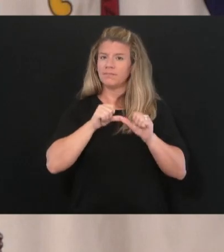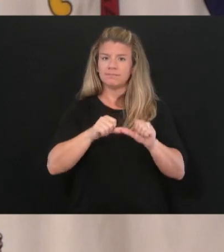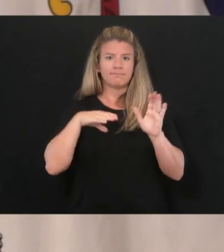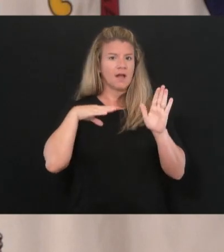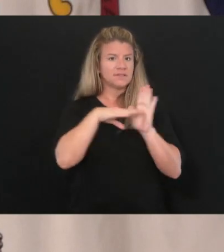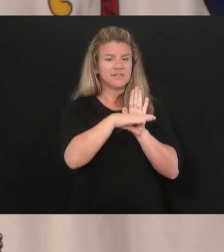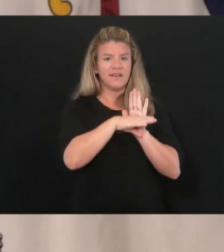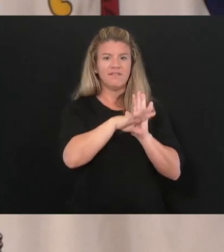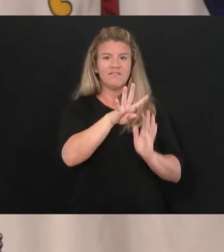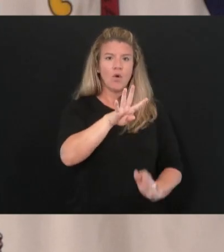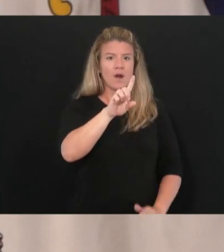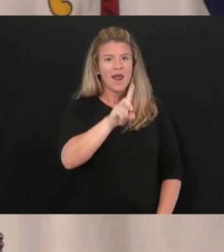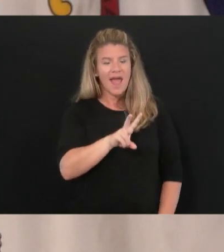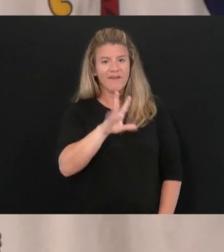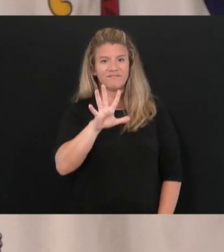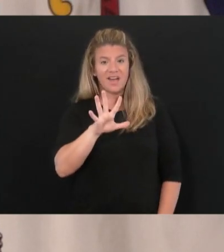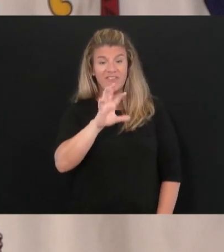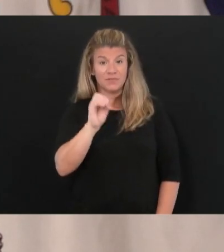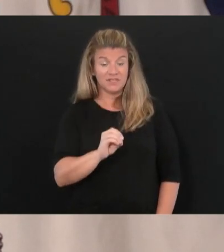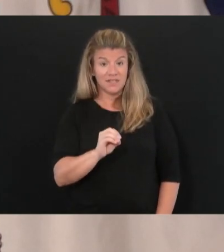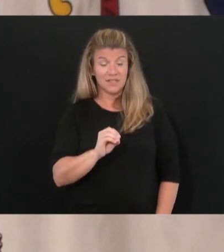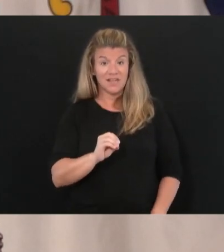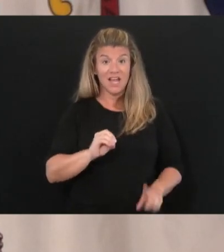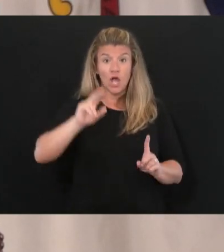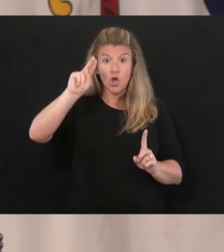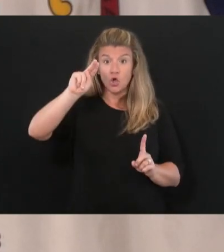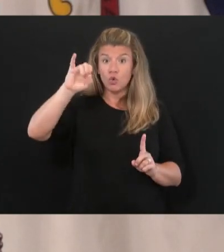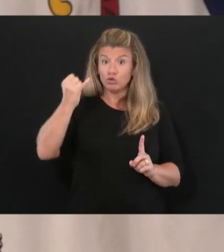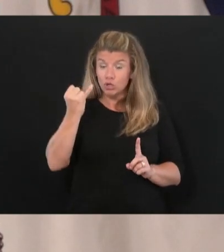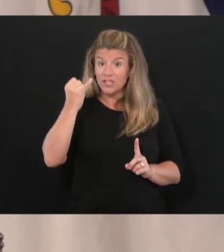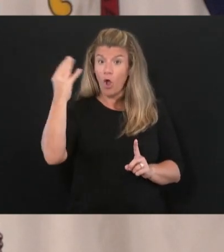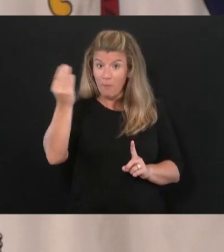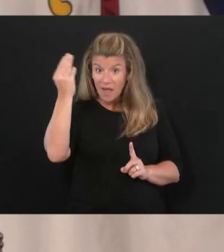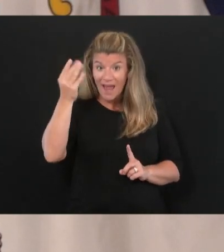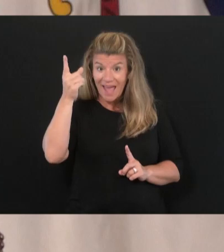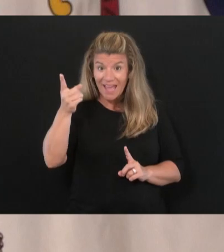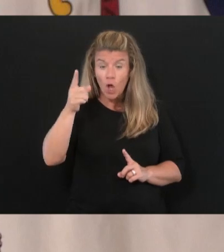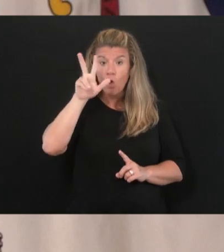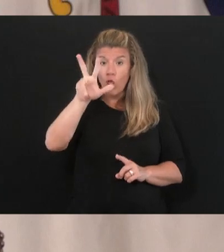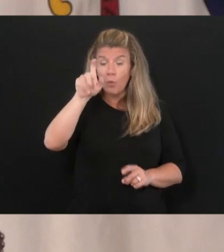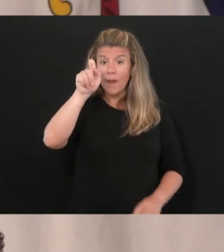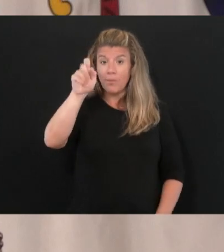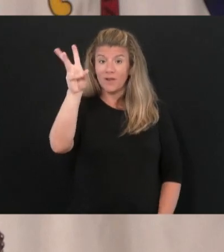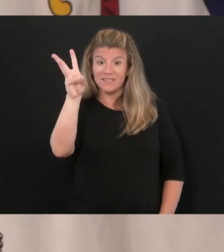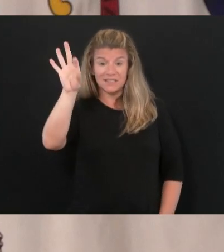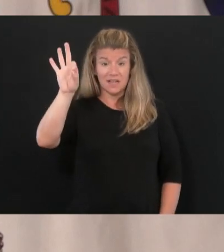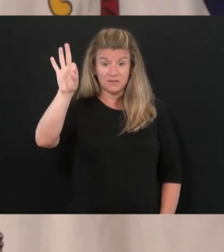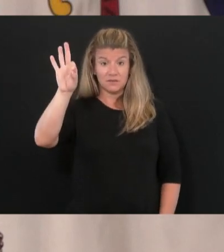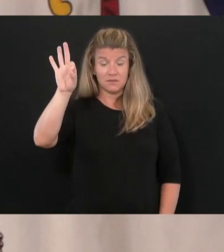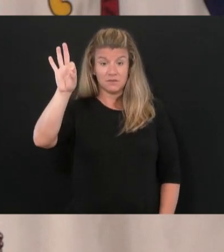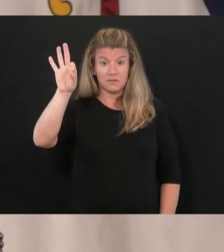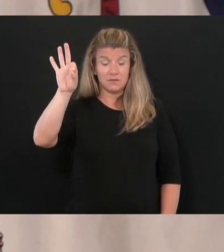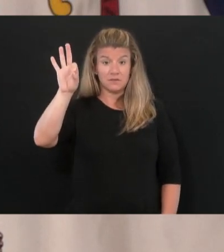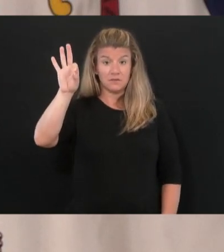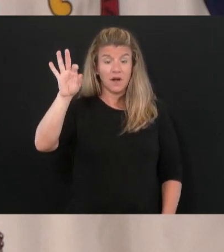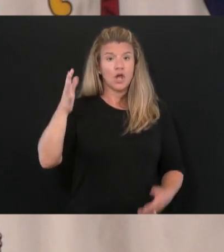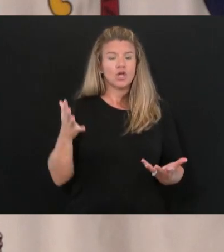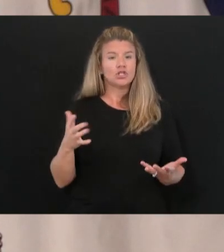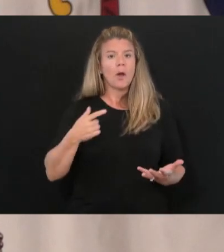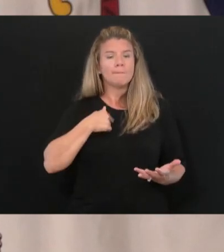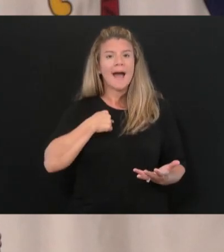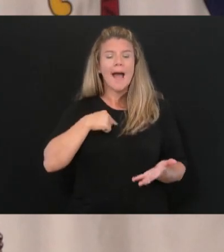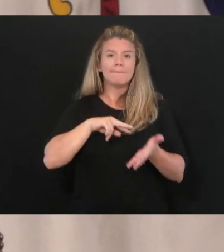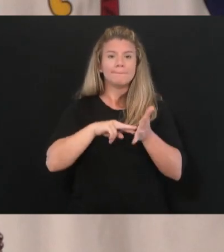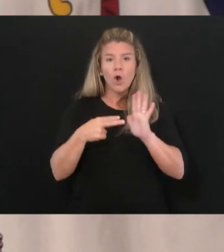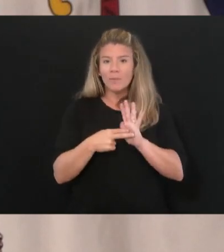5. New Jersey on Monday was 3.69. So what I'm saying